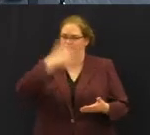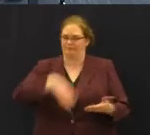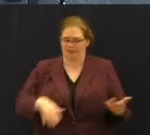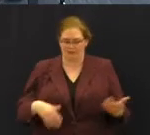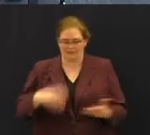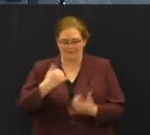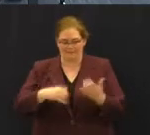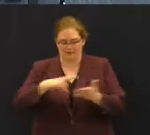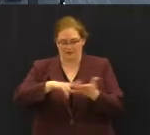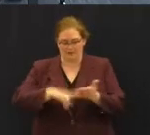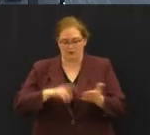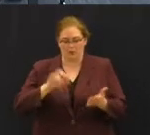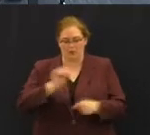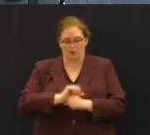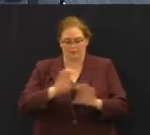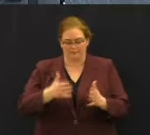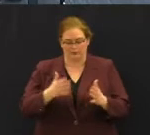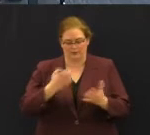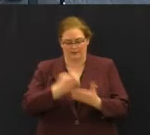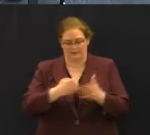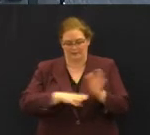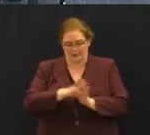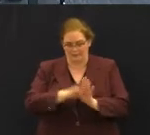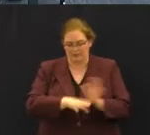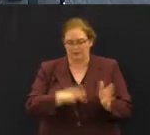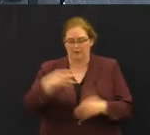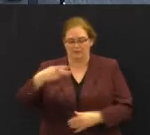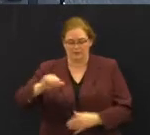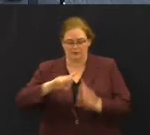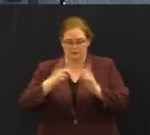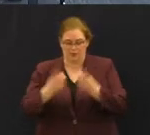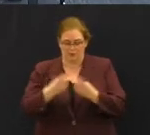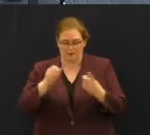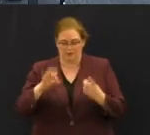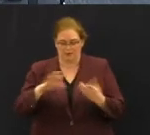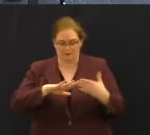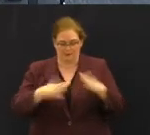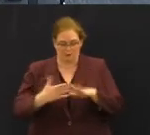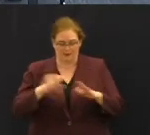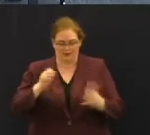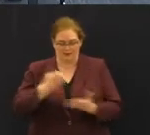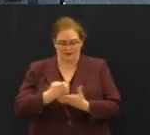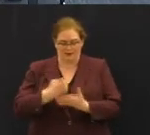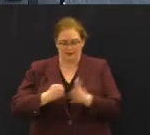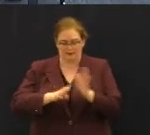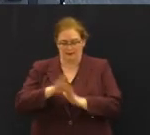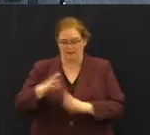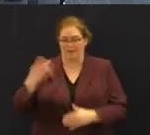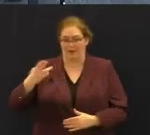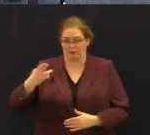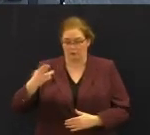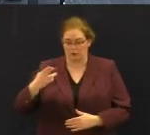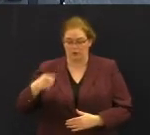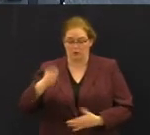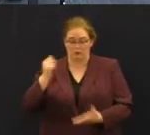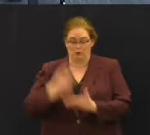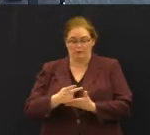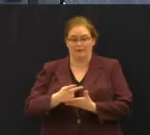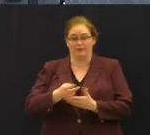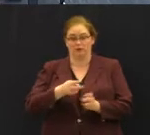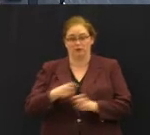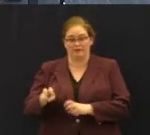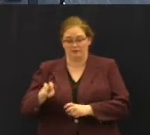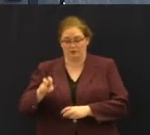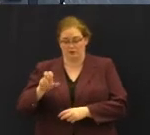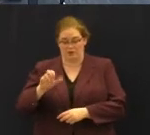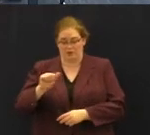is with Workforce and Economic Development, Pennsylvania Department of Community and Economic Development in Harrisburg. We are approving the transfer of